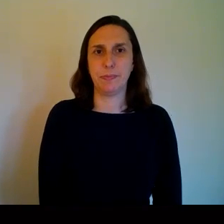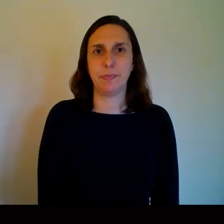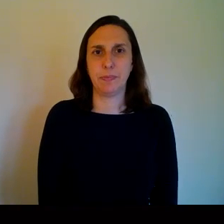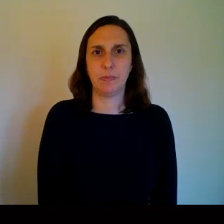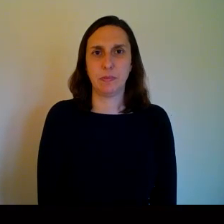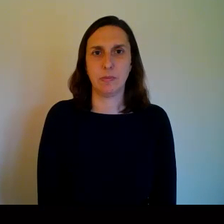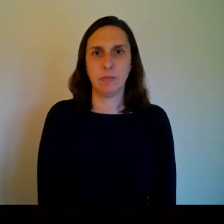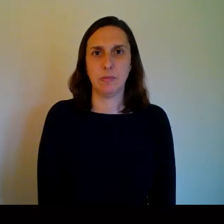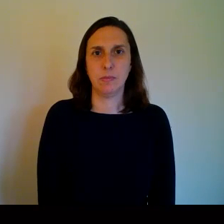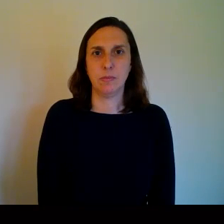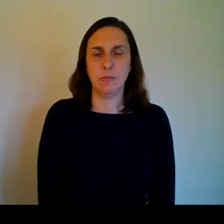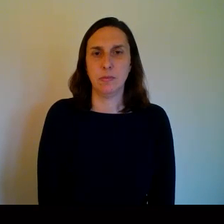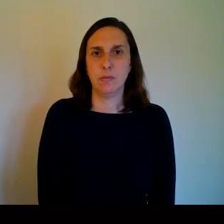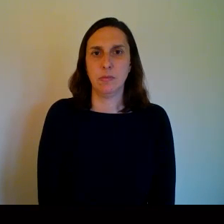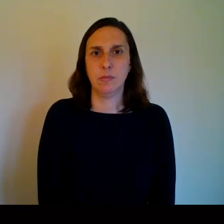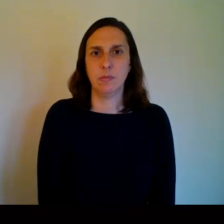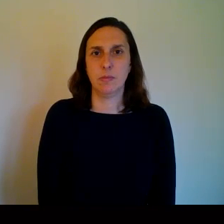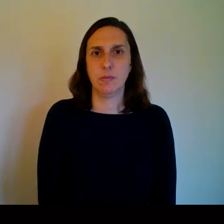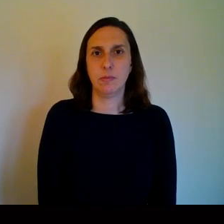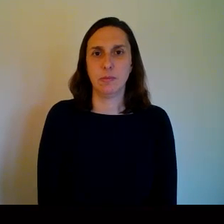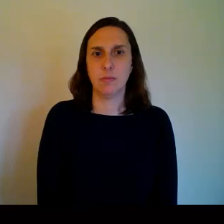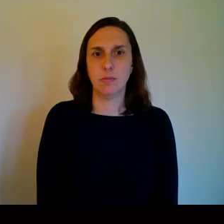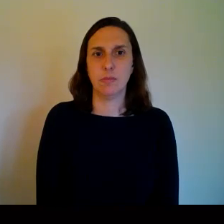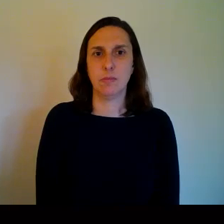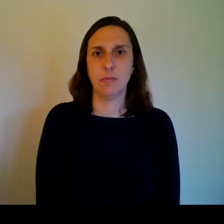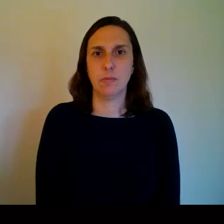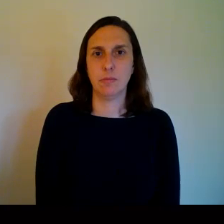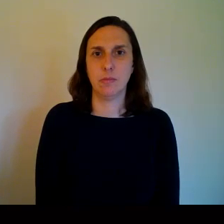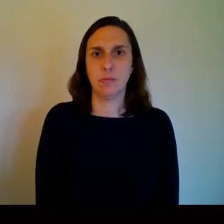G. So this is saying I take F